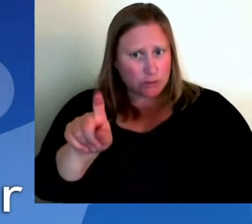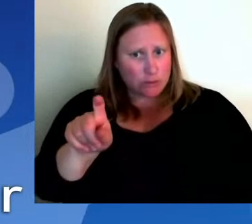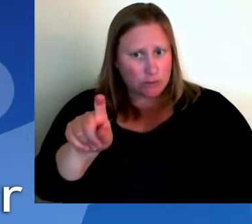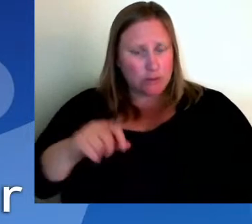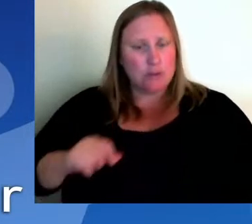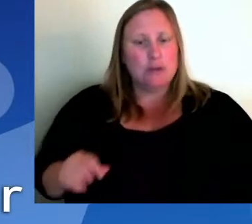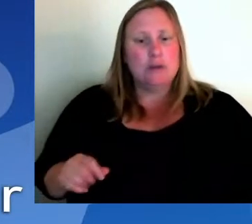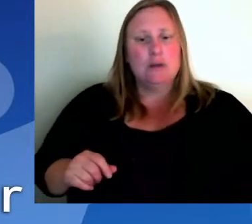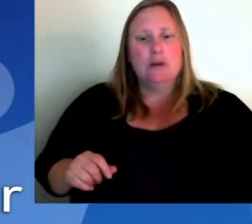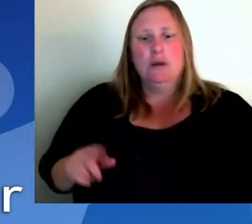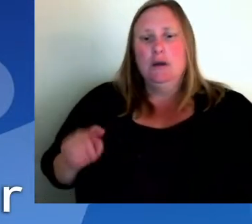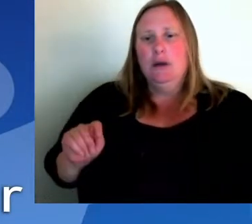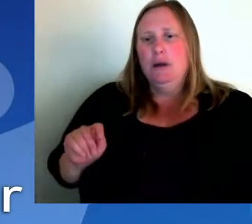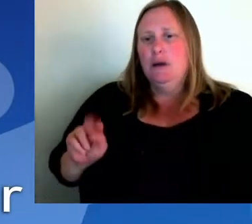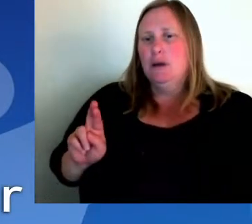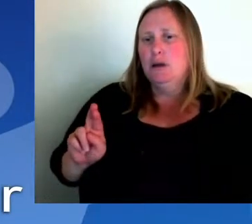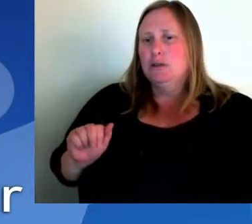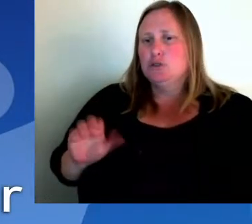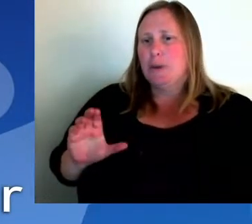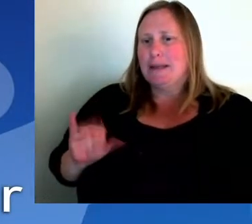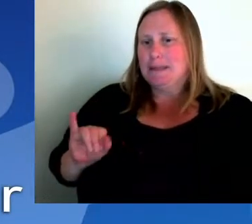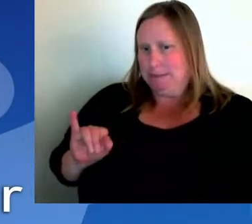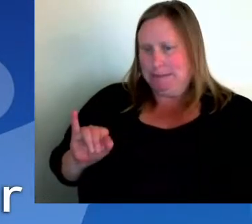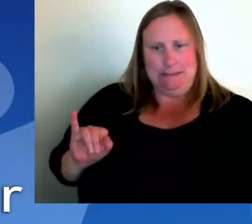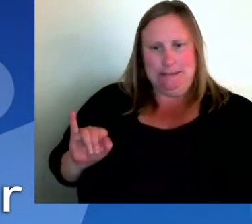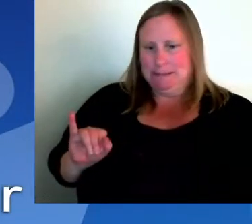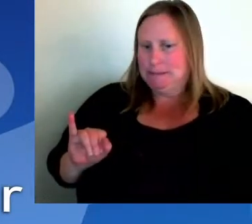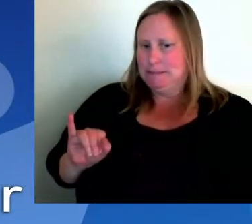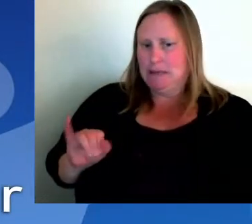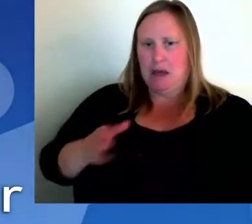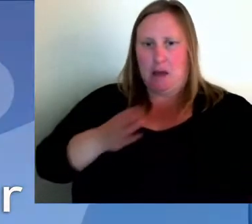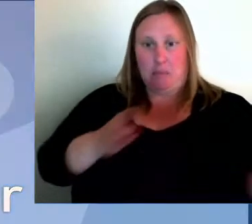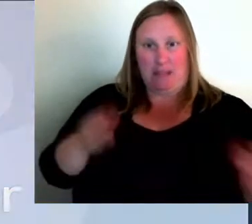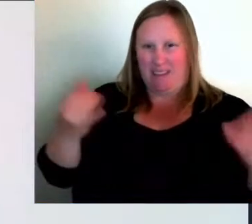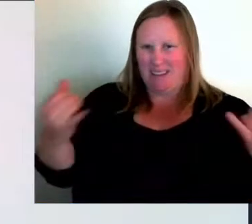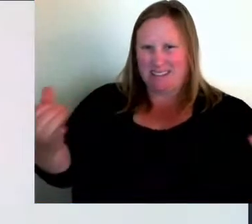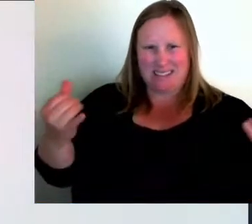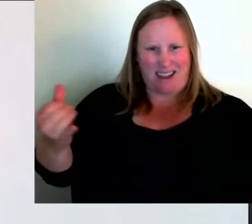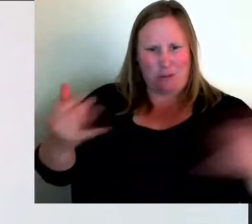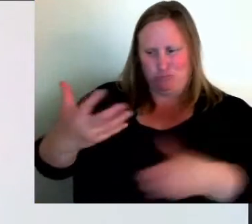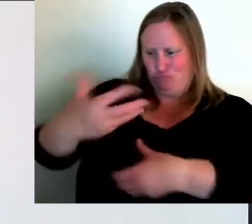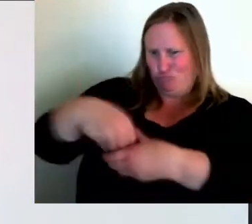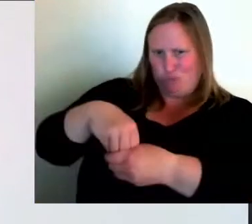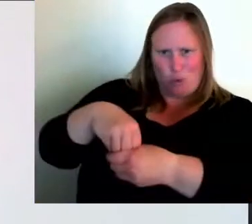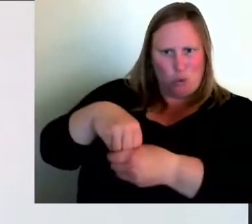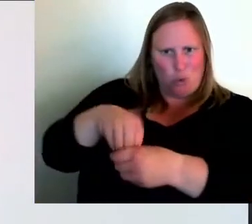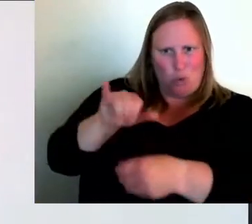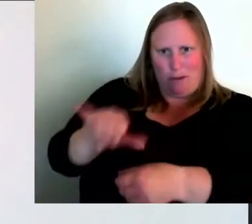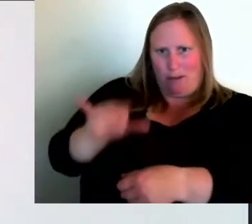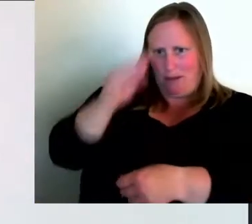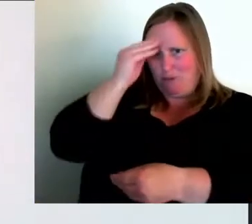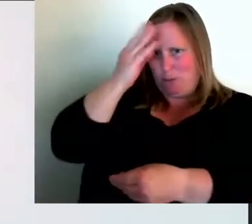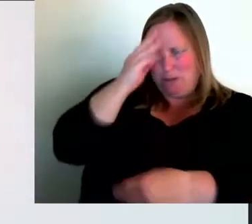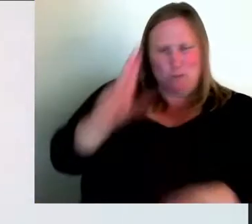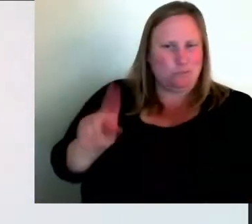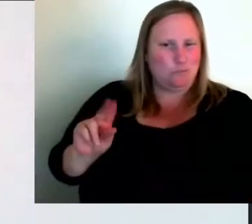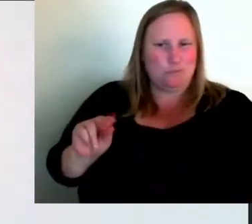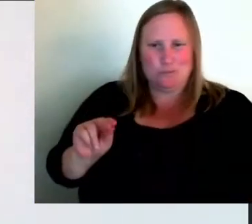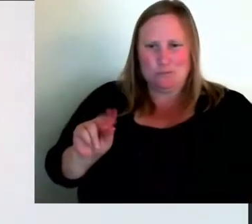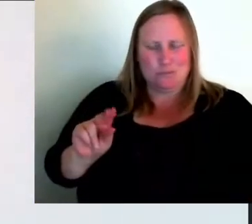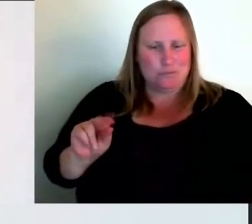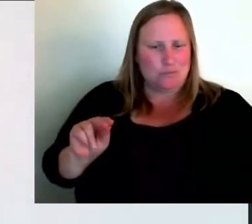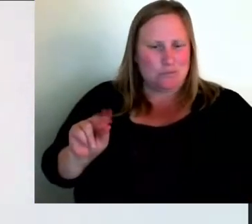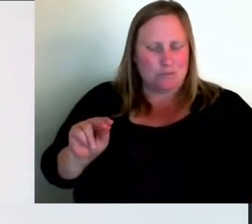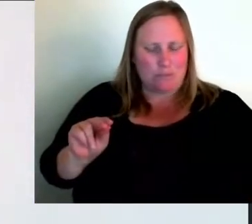So we don't have any immediate plans to include that piece of data on our website. But certainly something that